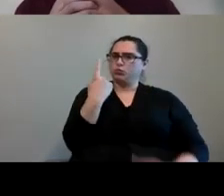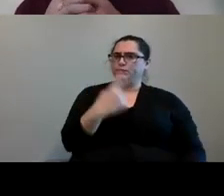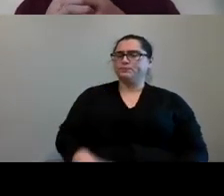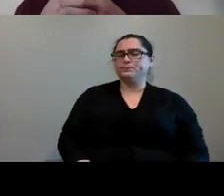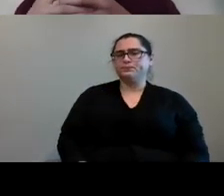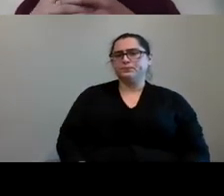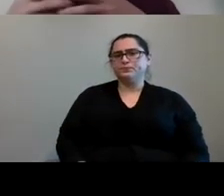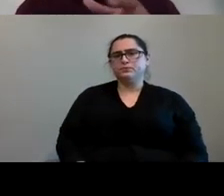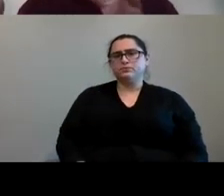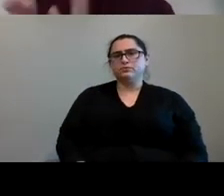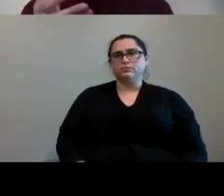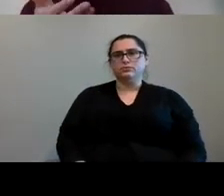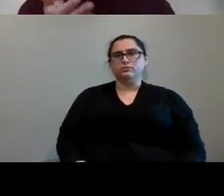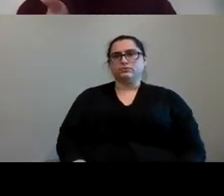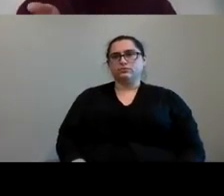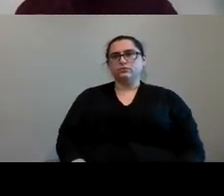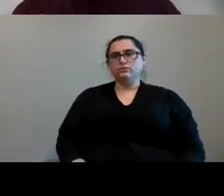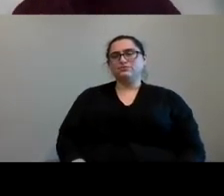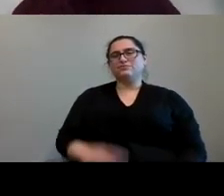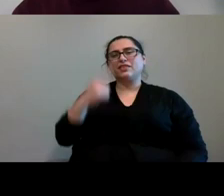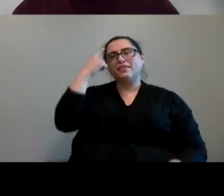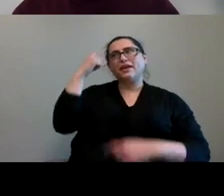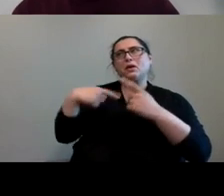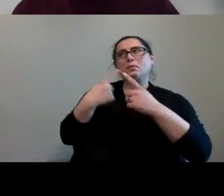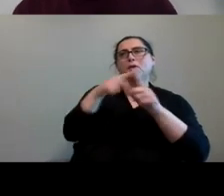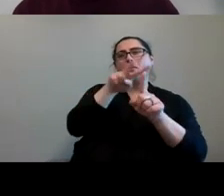And then extending to more than one mutation,